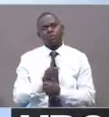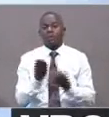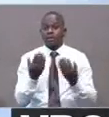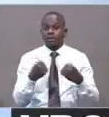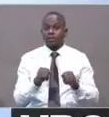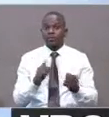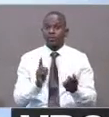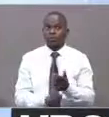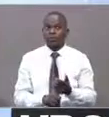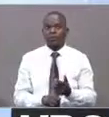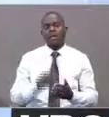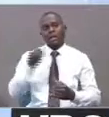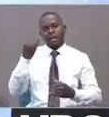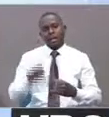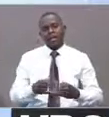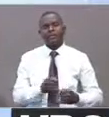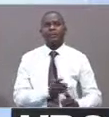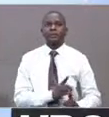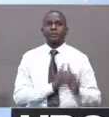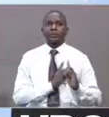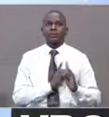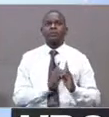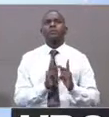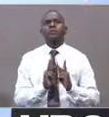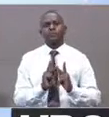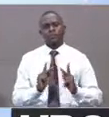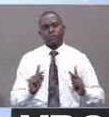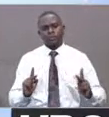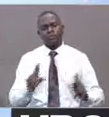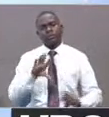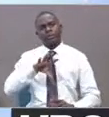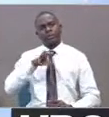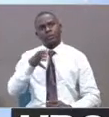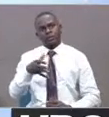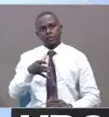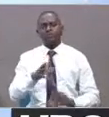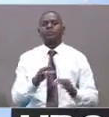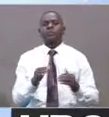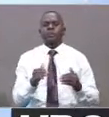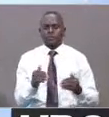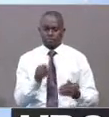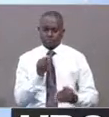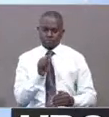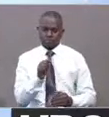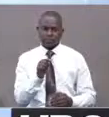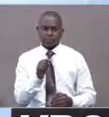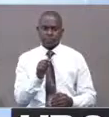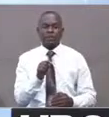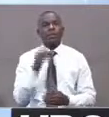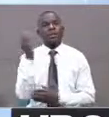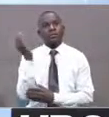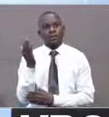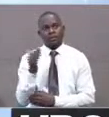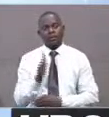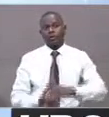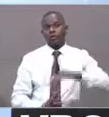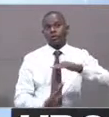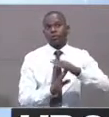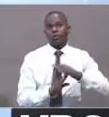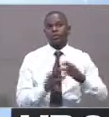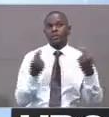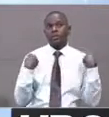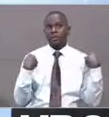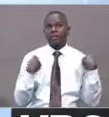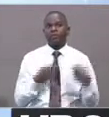to secure lasting security, stability of the region and peace. Elweru was addressing top security officials